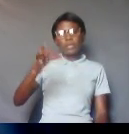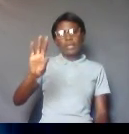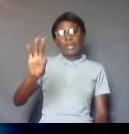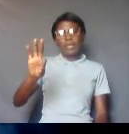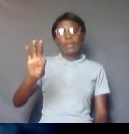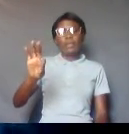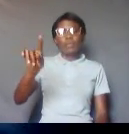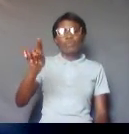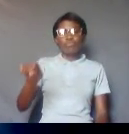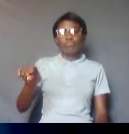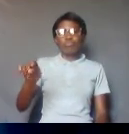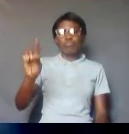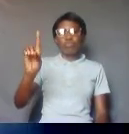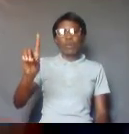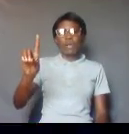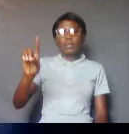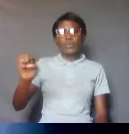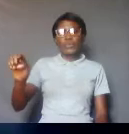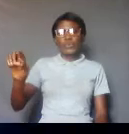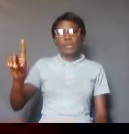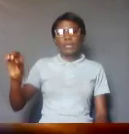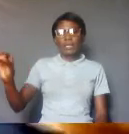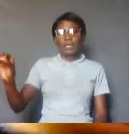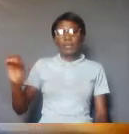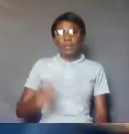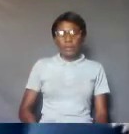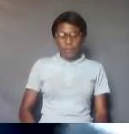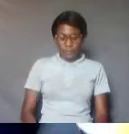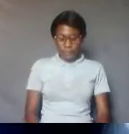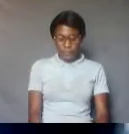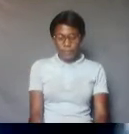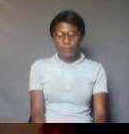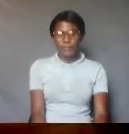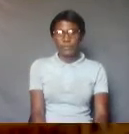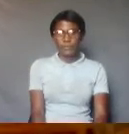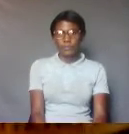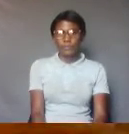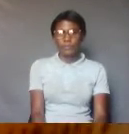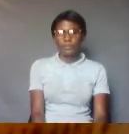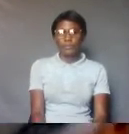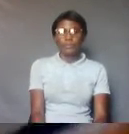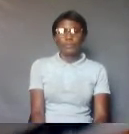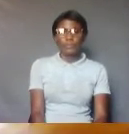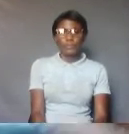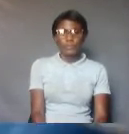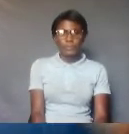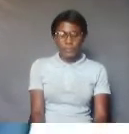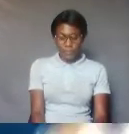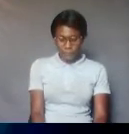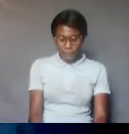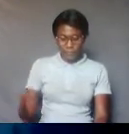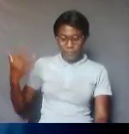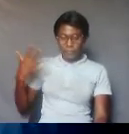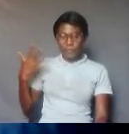So my C, as Charlene has explained, it's in terms of seeing being the context